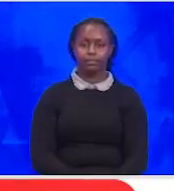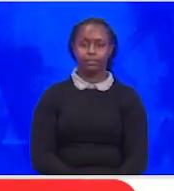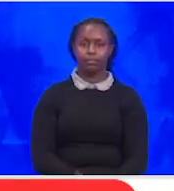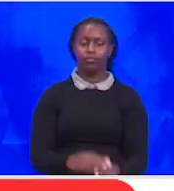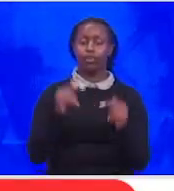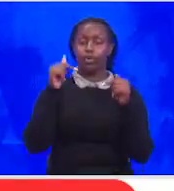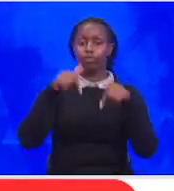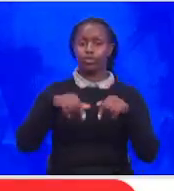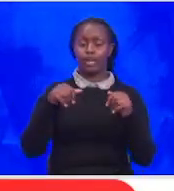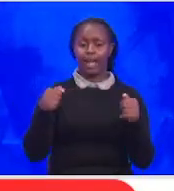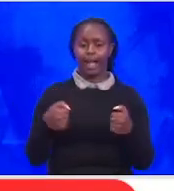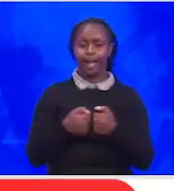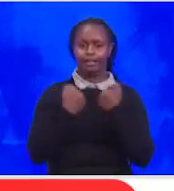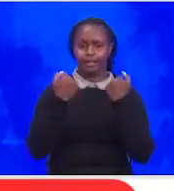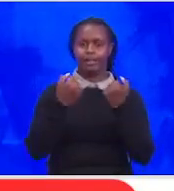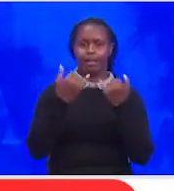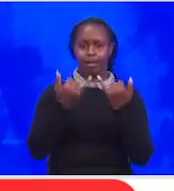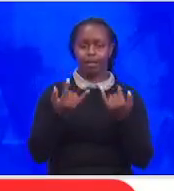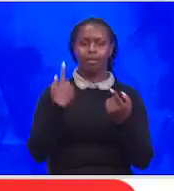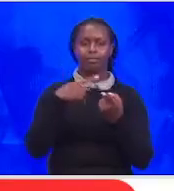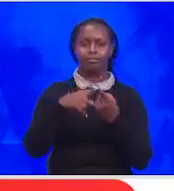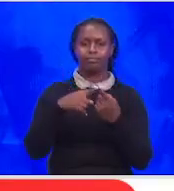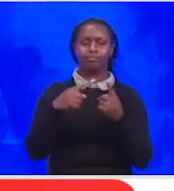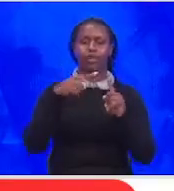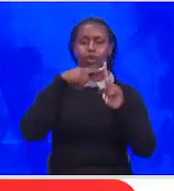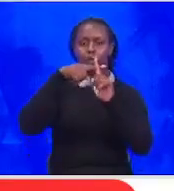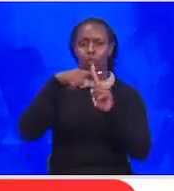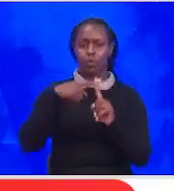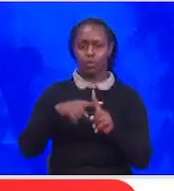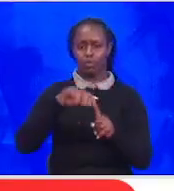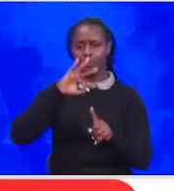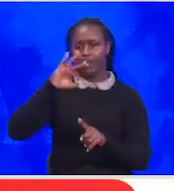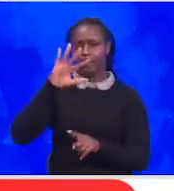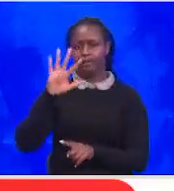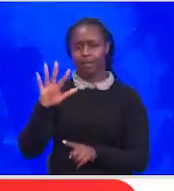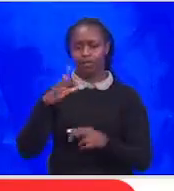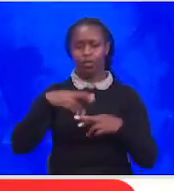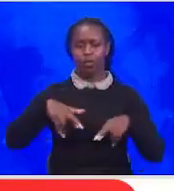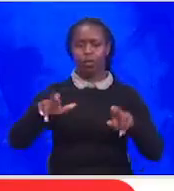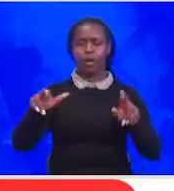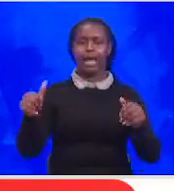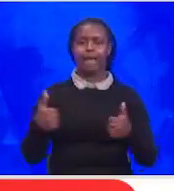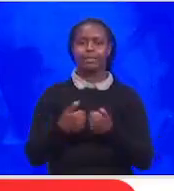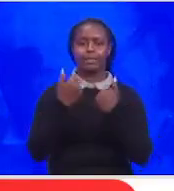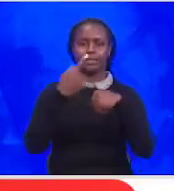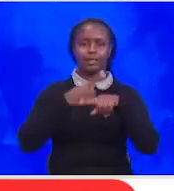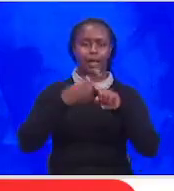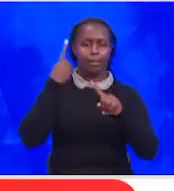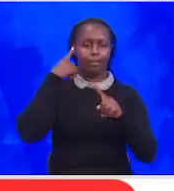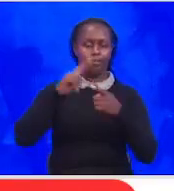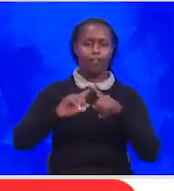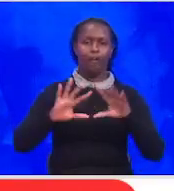Today's accident pushes the road accident's death toll to 35 during the festive season, with